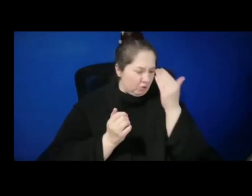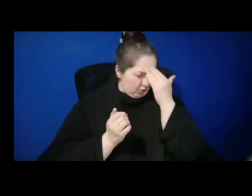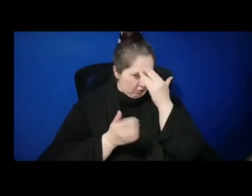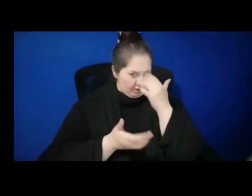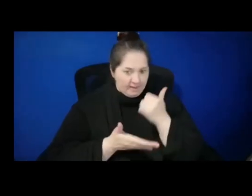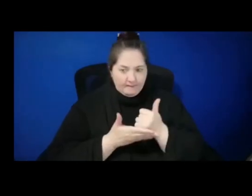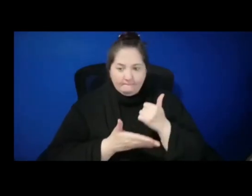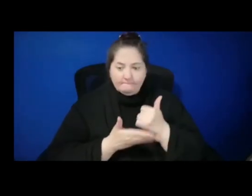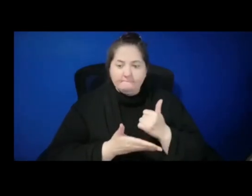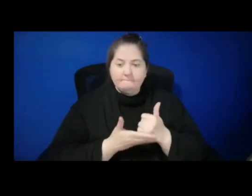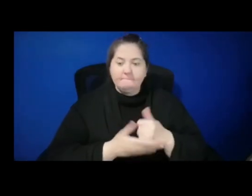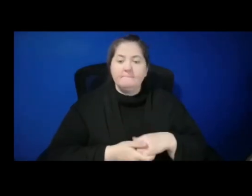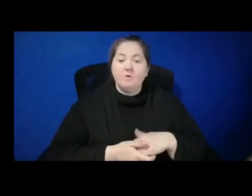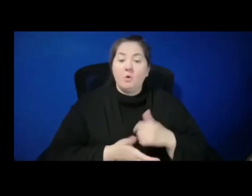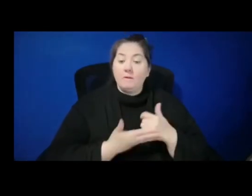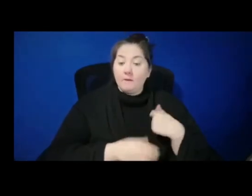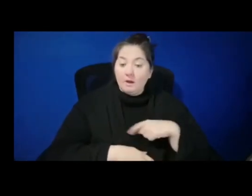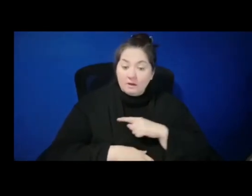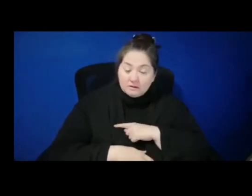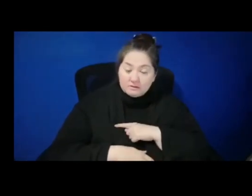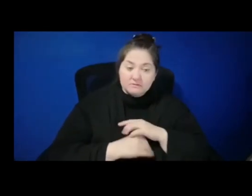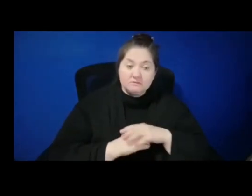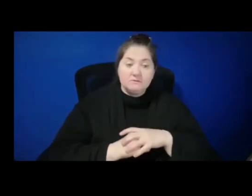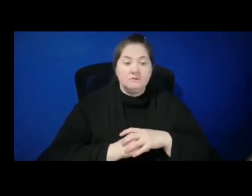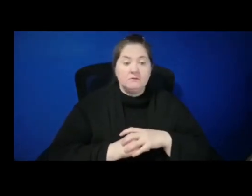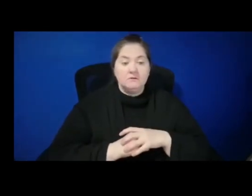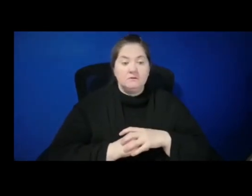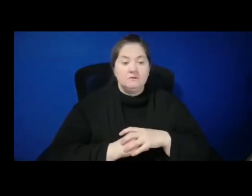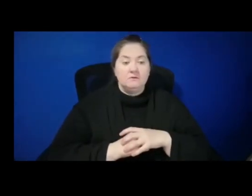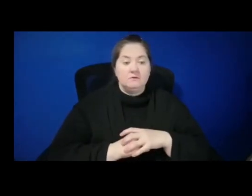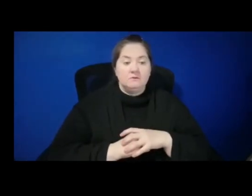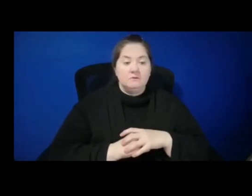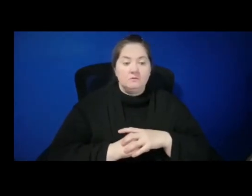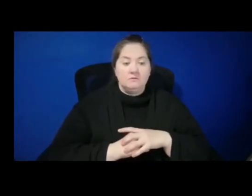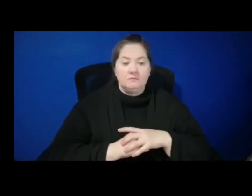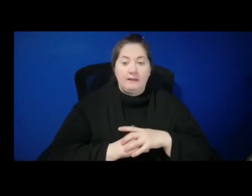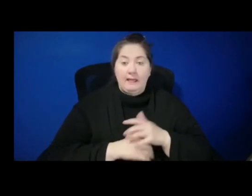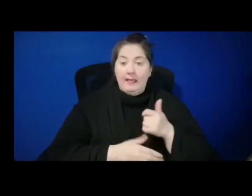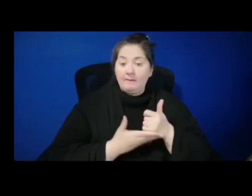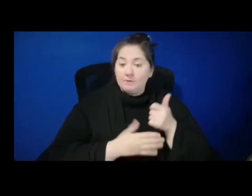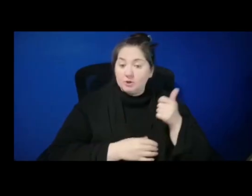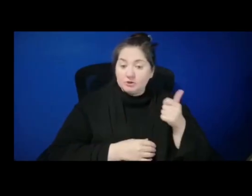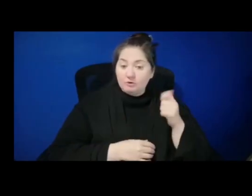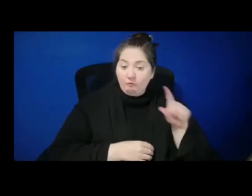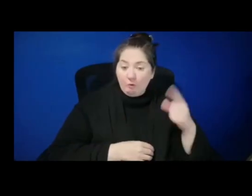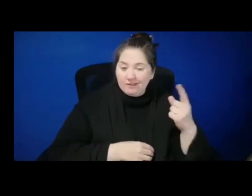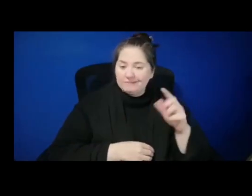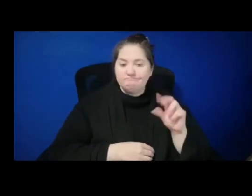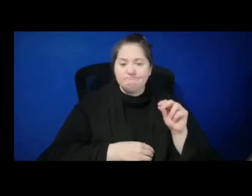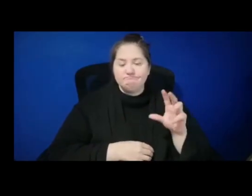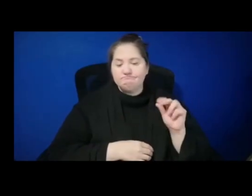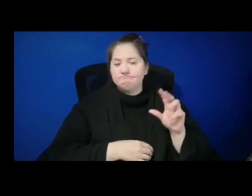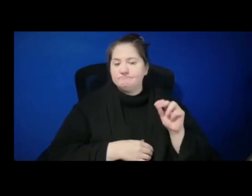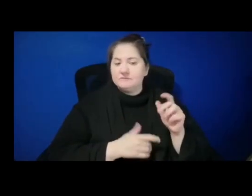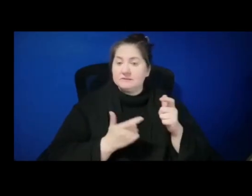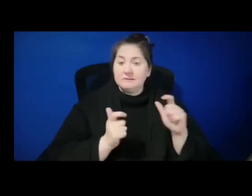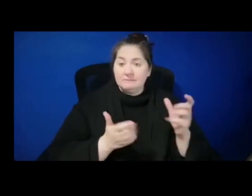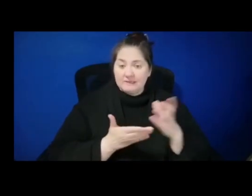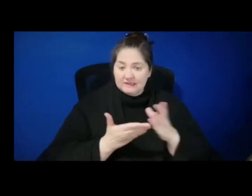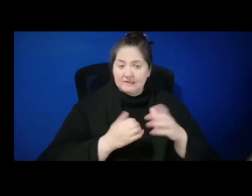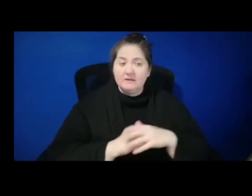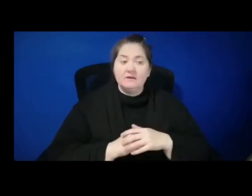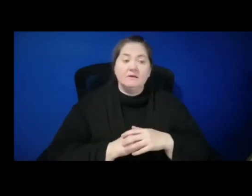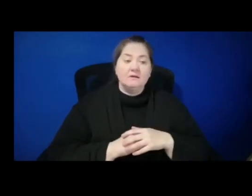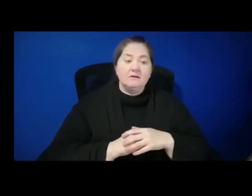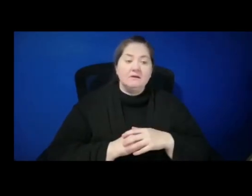help her and will help us. It's not just all about helping herself either, which is a big thing. She has